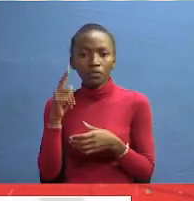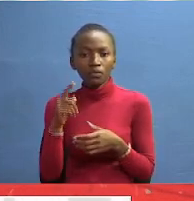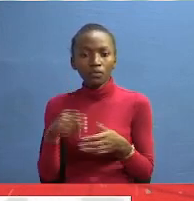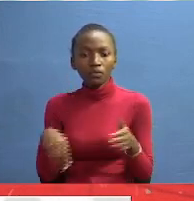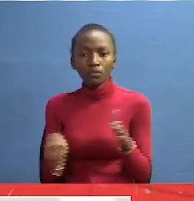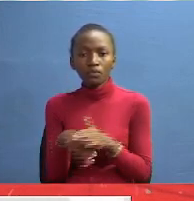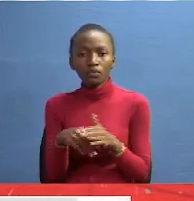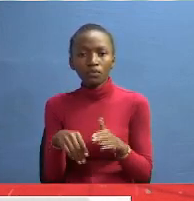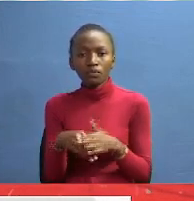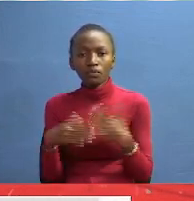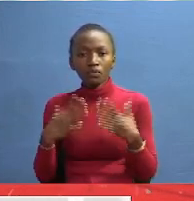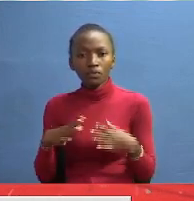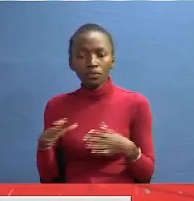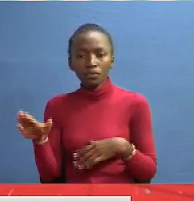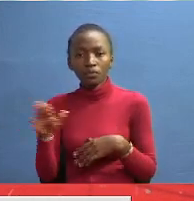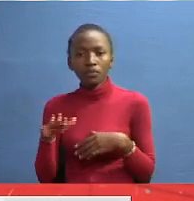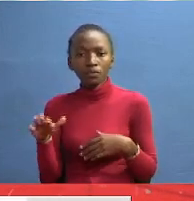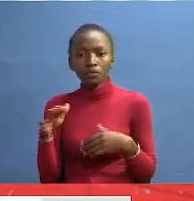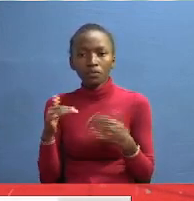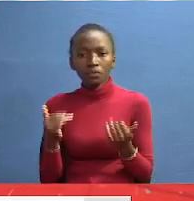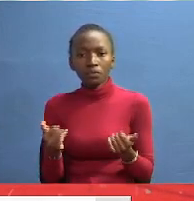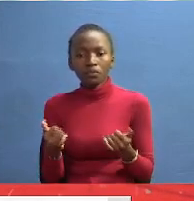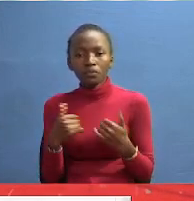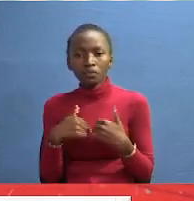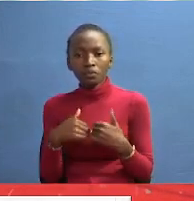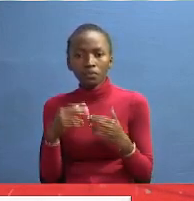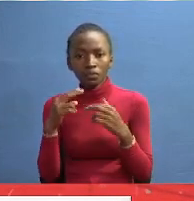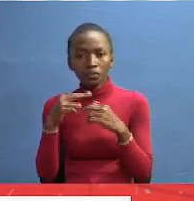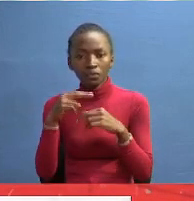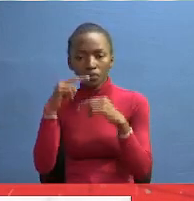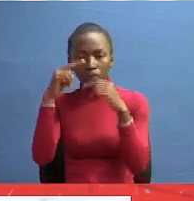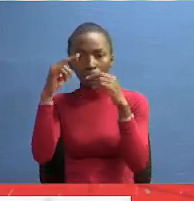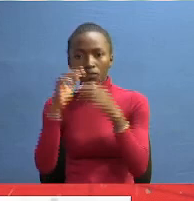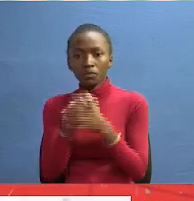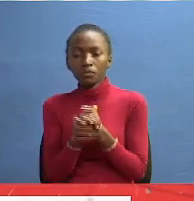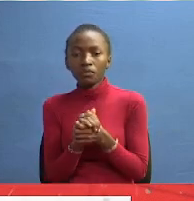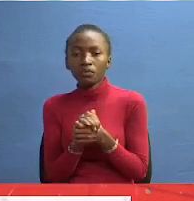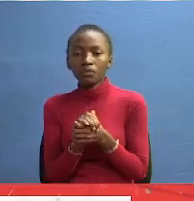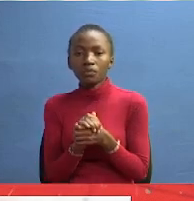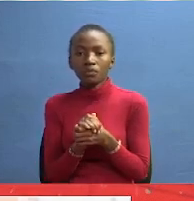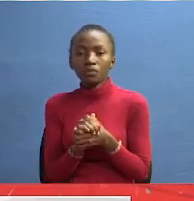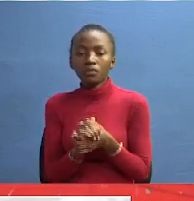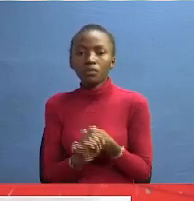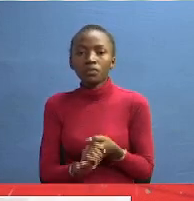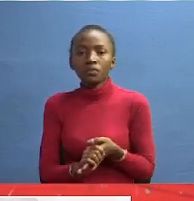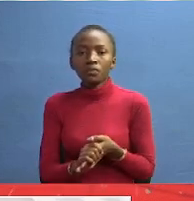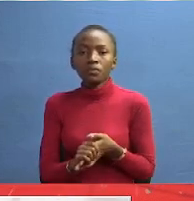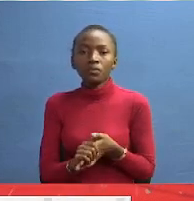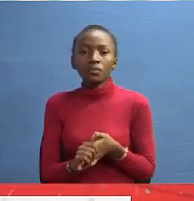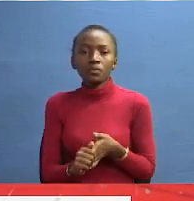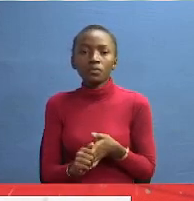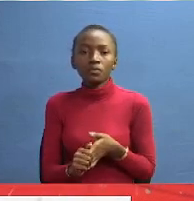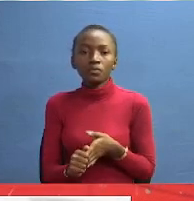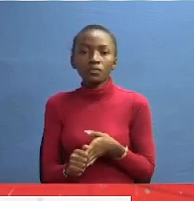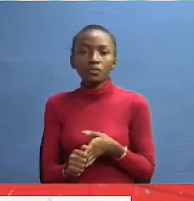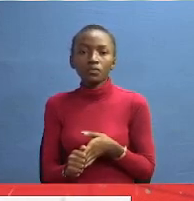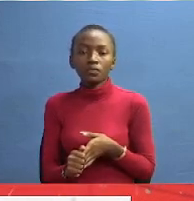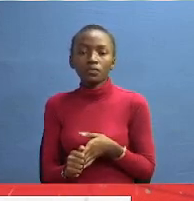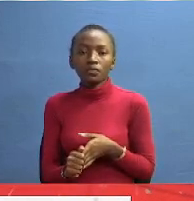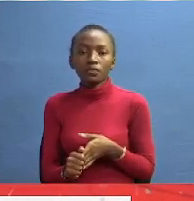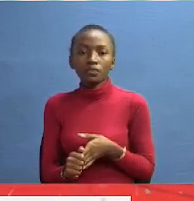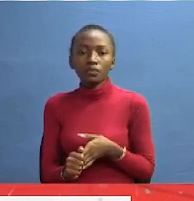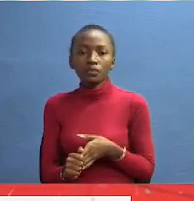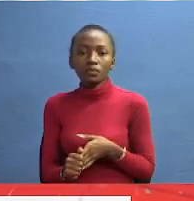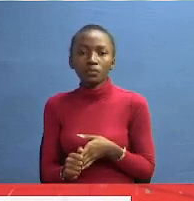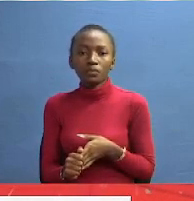the region now, then it means that the entire population within the East Africa Cooperation can